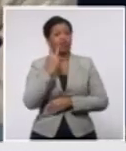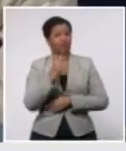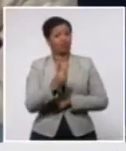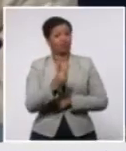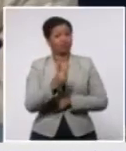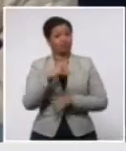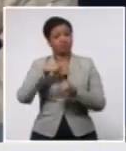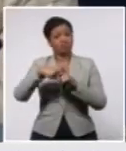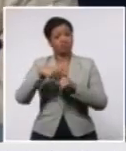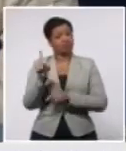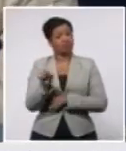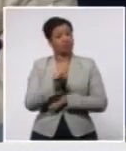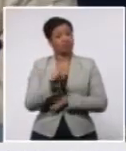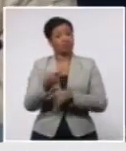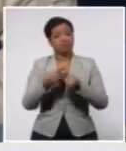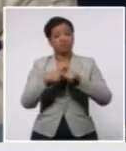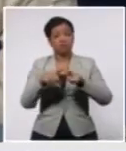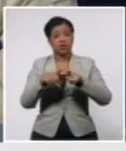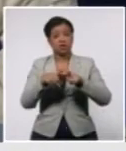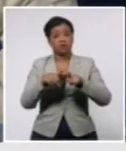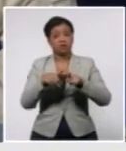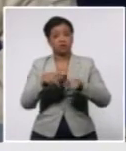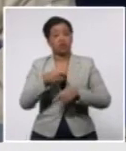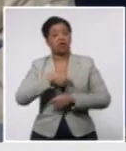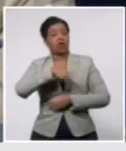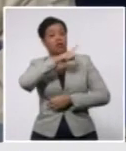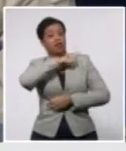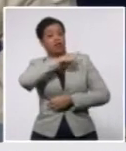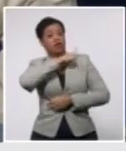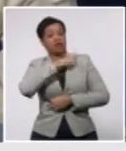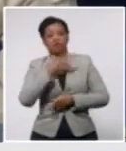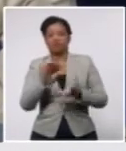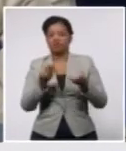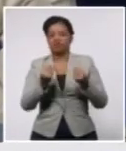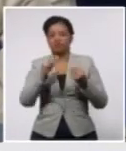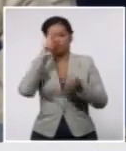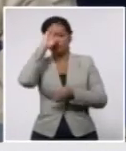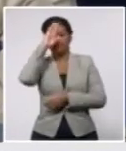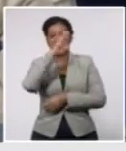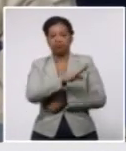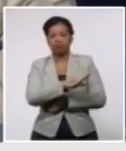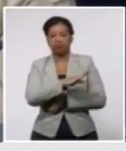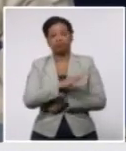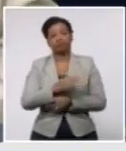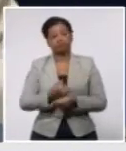days, only 2 discharges, and we have accumulated